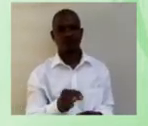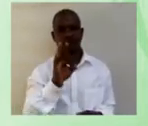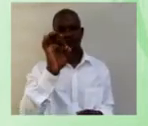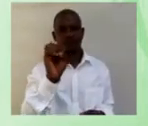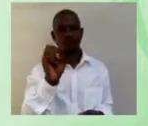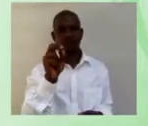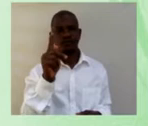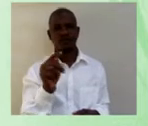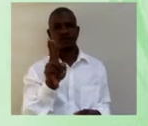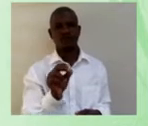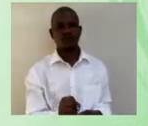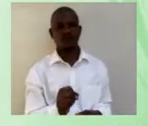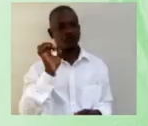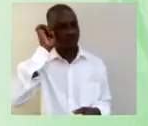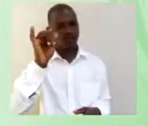foetus,